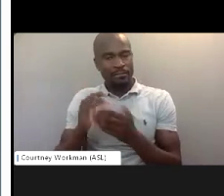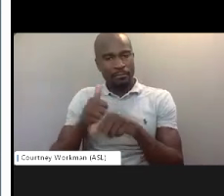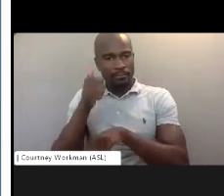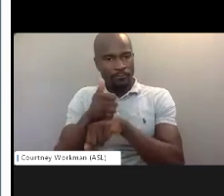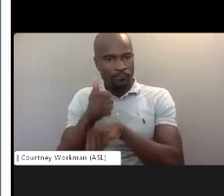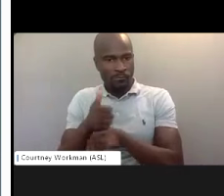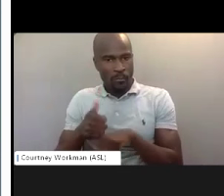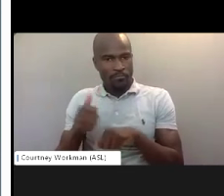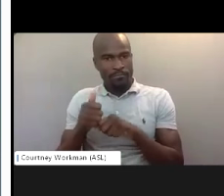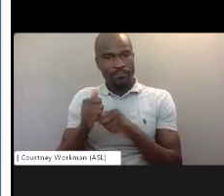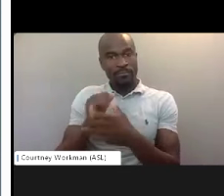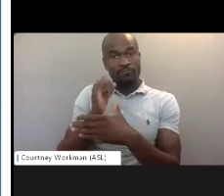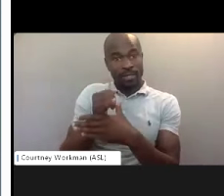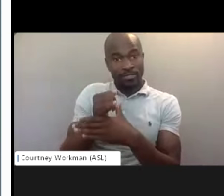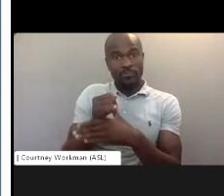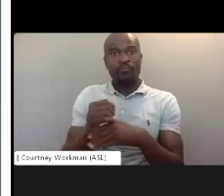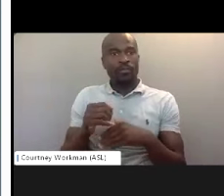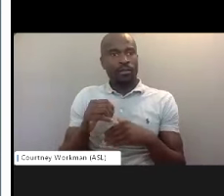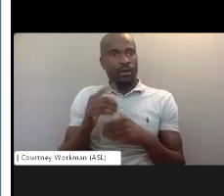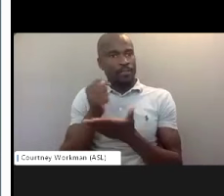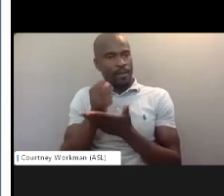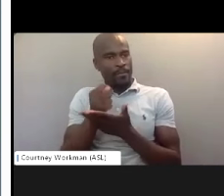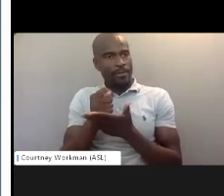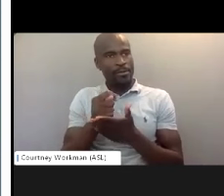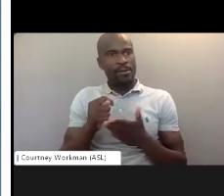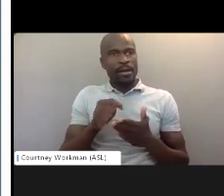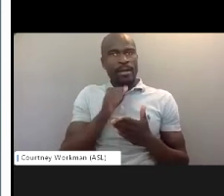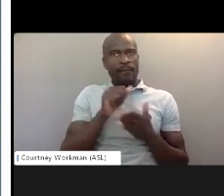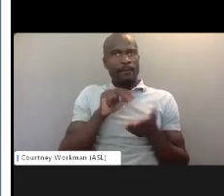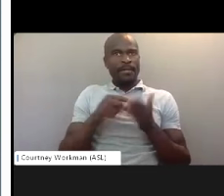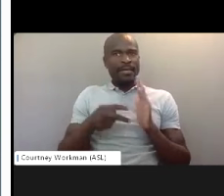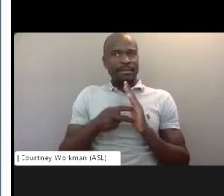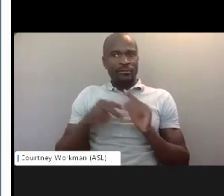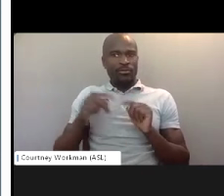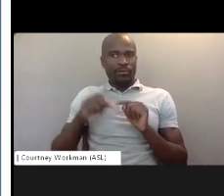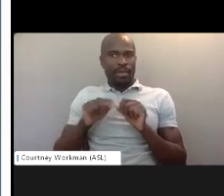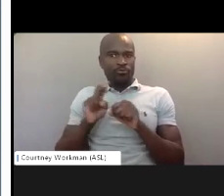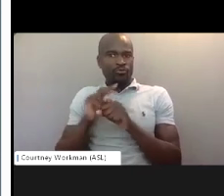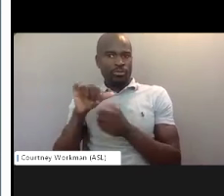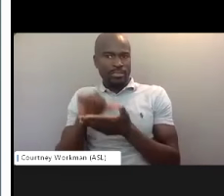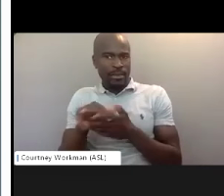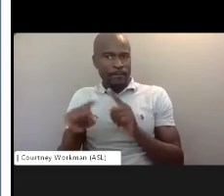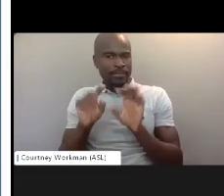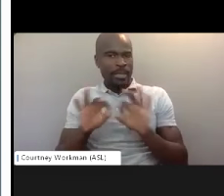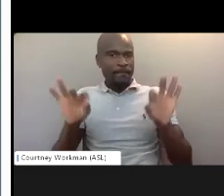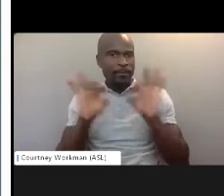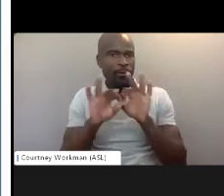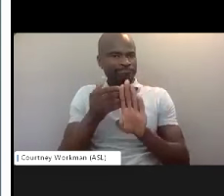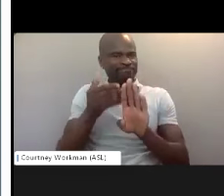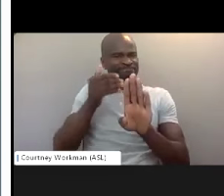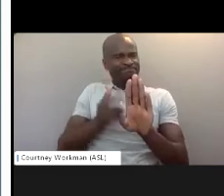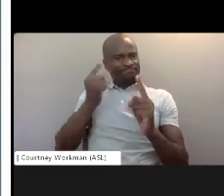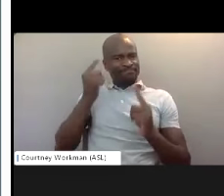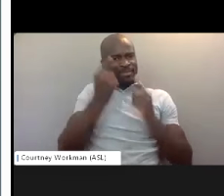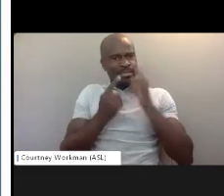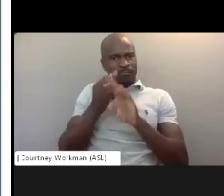be a promising practice. We just want you to be thoughtful in the decisions you make depending upon the needs of your community. And with that, I am